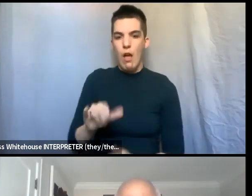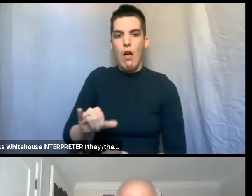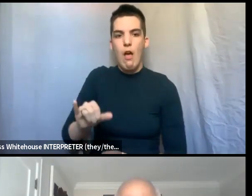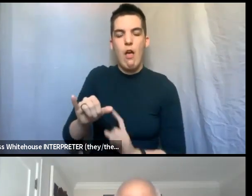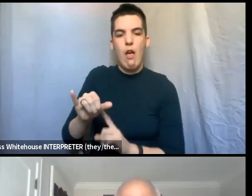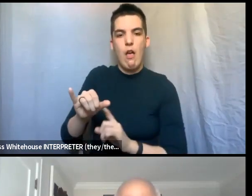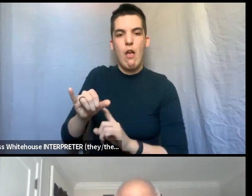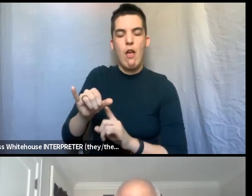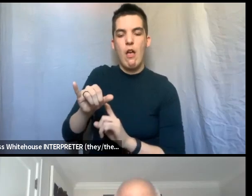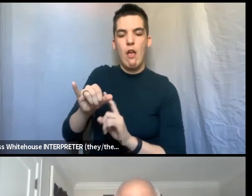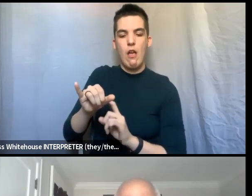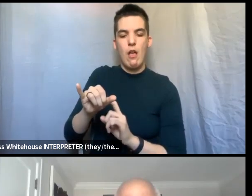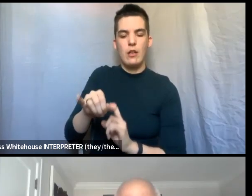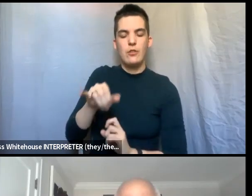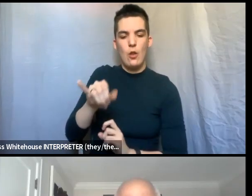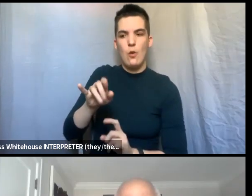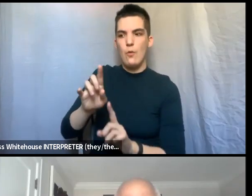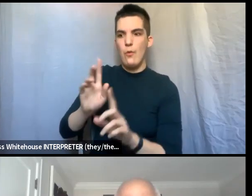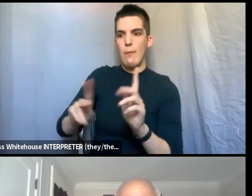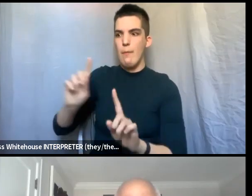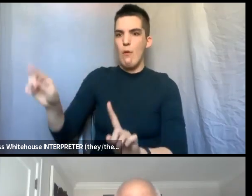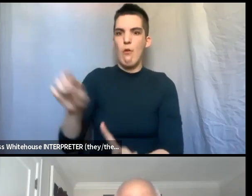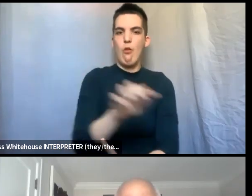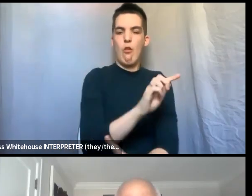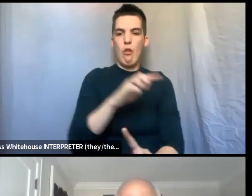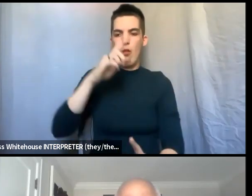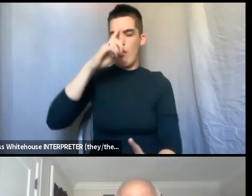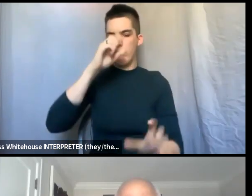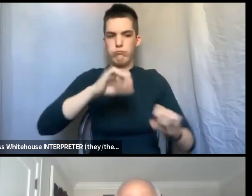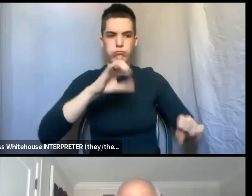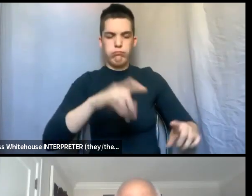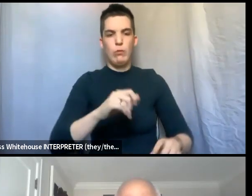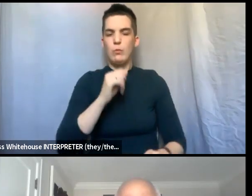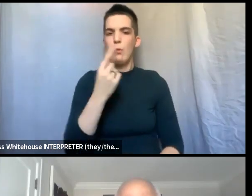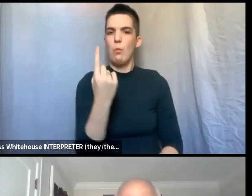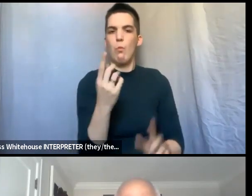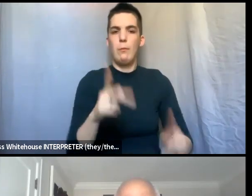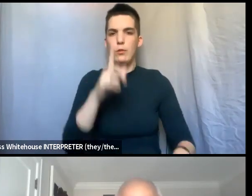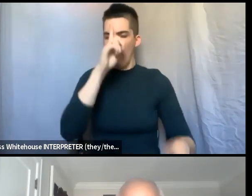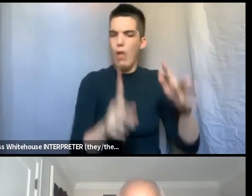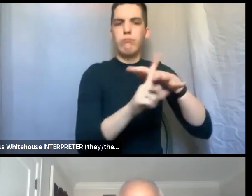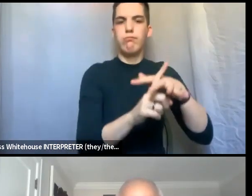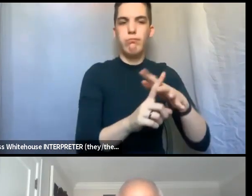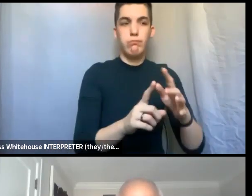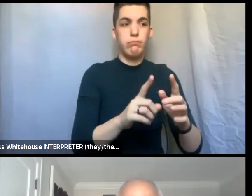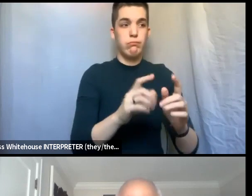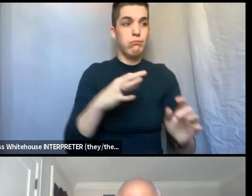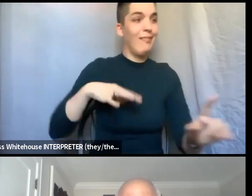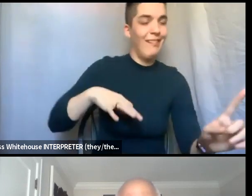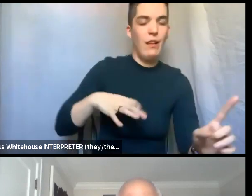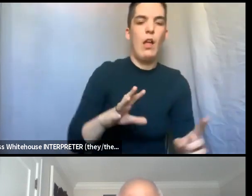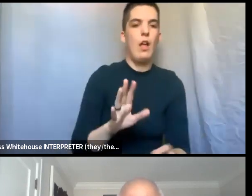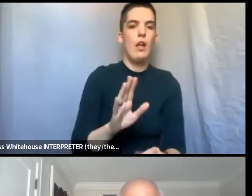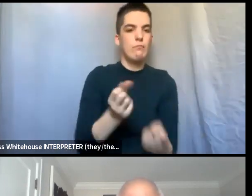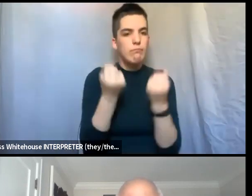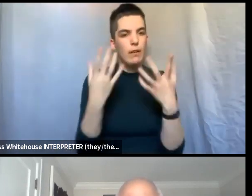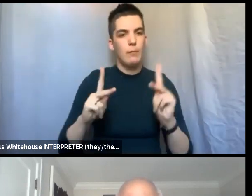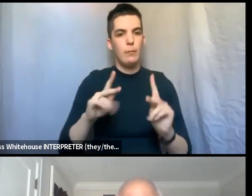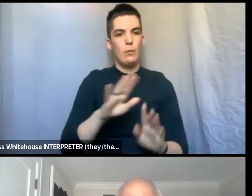from all of these people. It wasn't something that one person thought up. And my contribution to it was